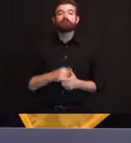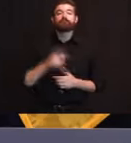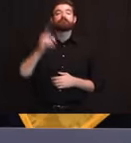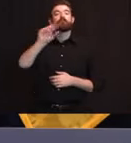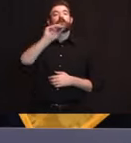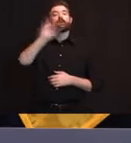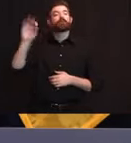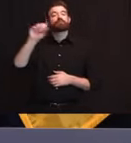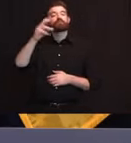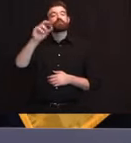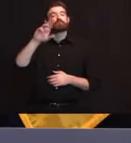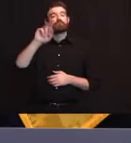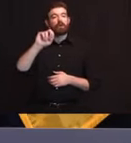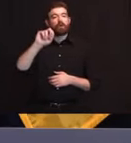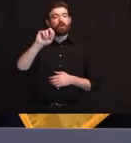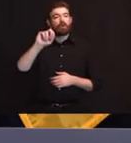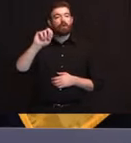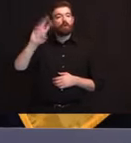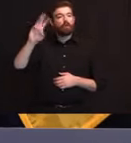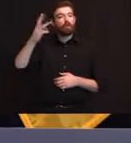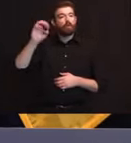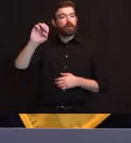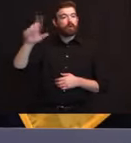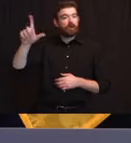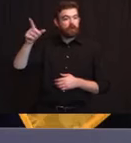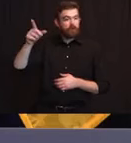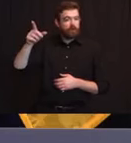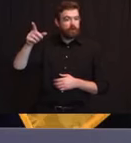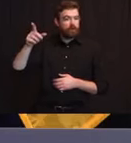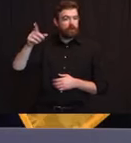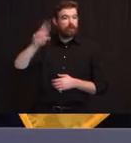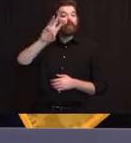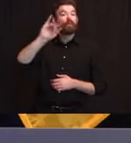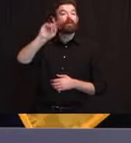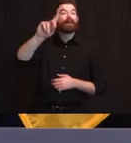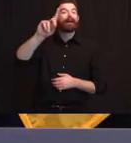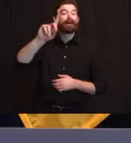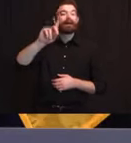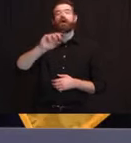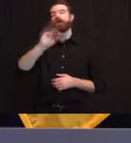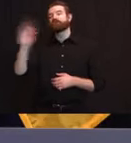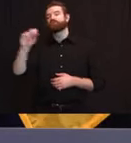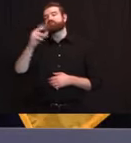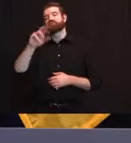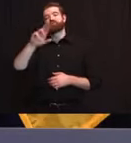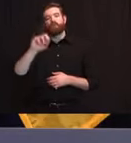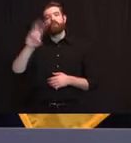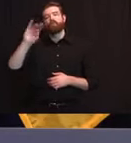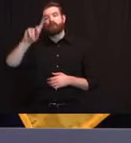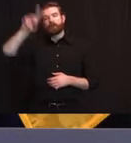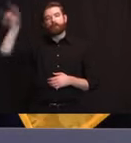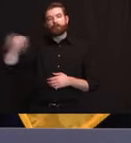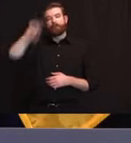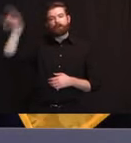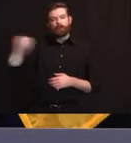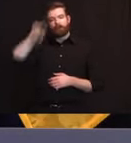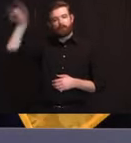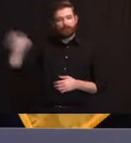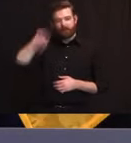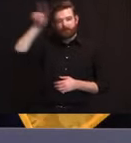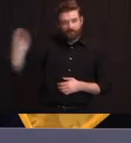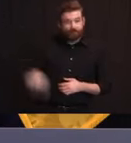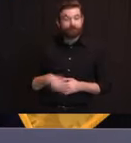mothballed. We may be in an unusual, frankly, never before seen moment in our country, but it's not